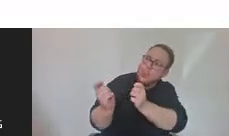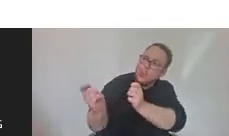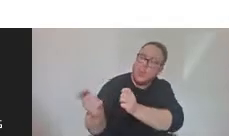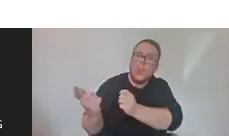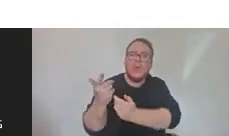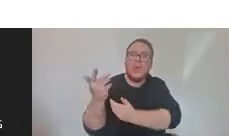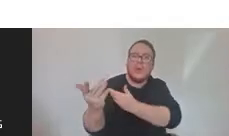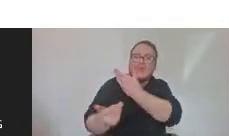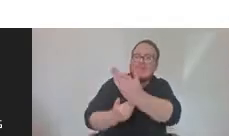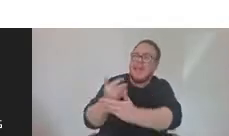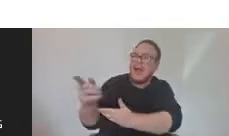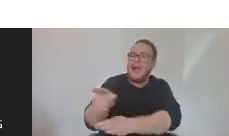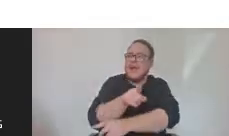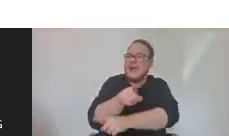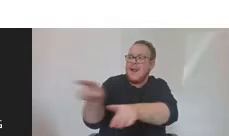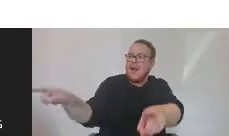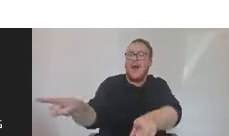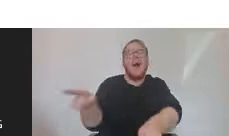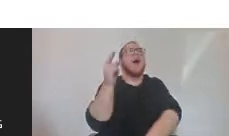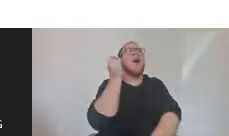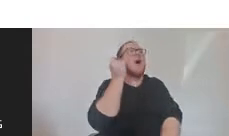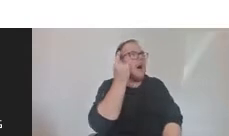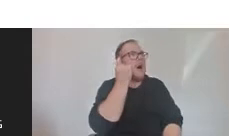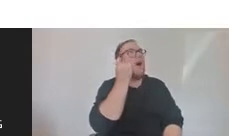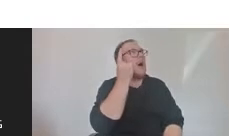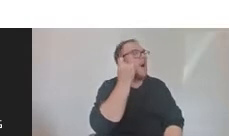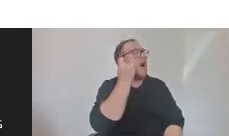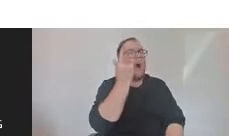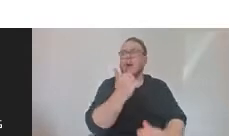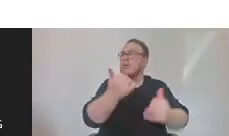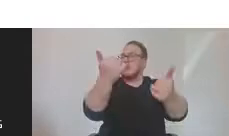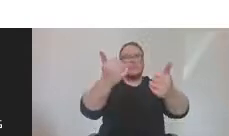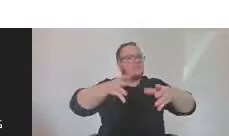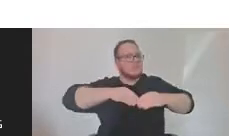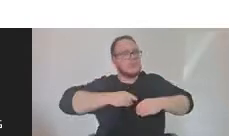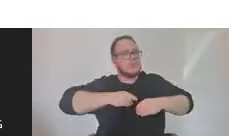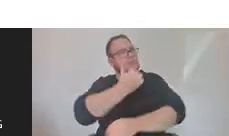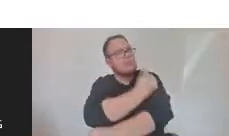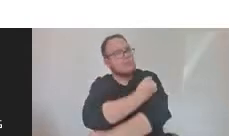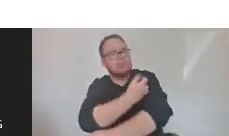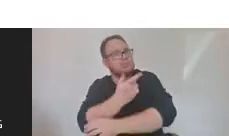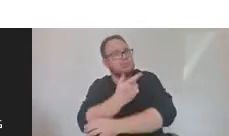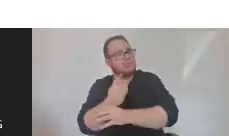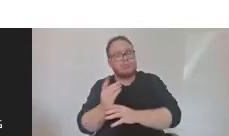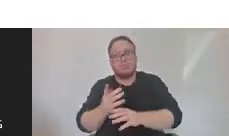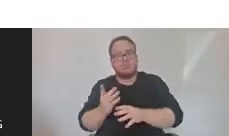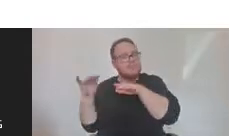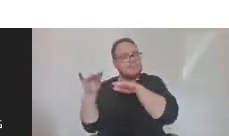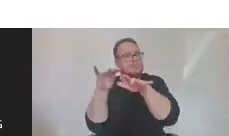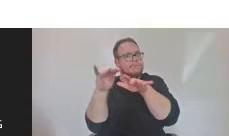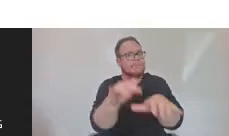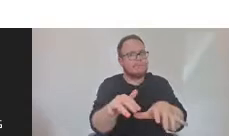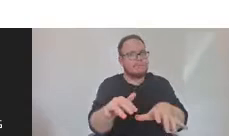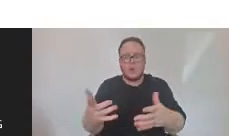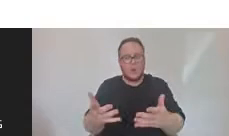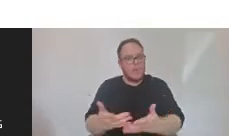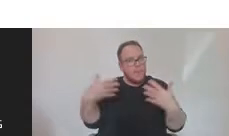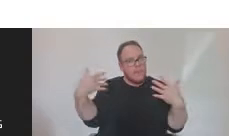we put the message out. Gave us these really impressive results, and we saw the huge